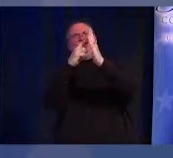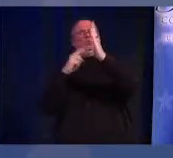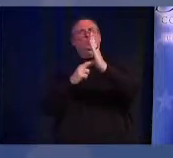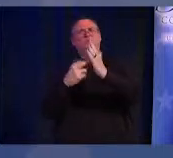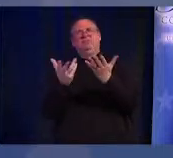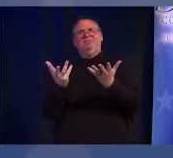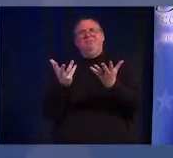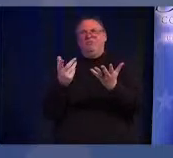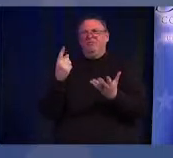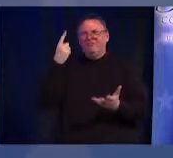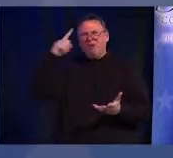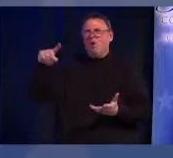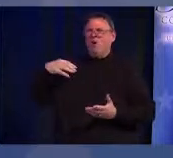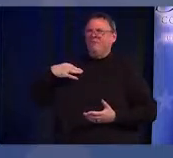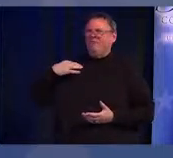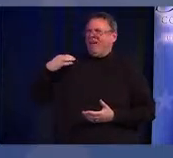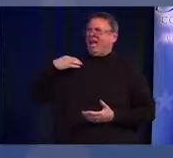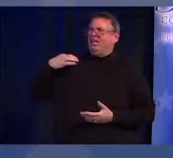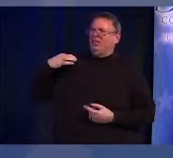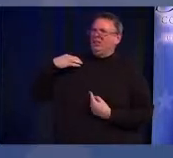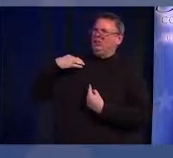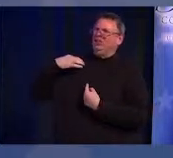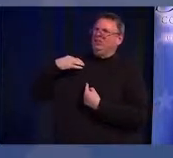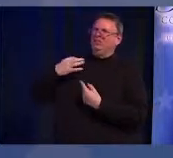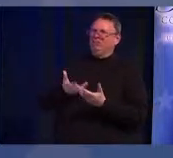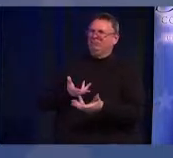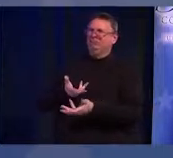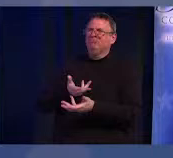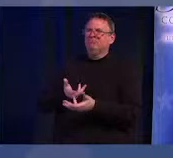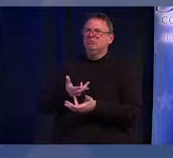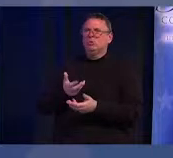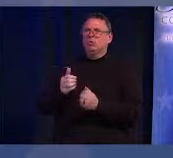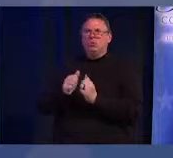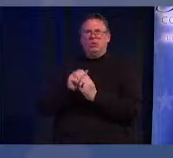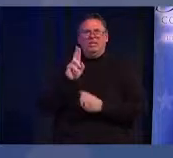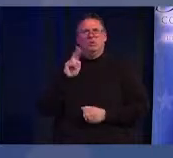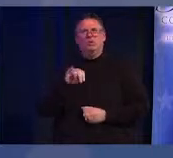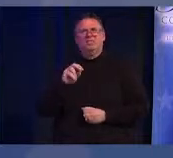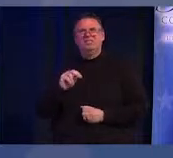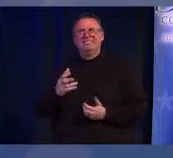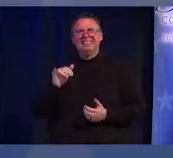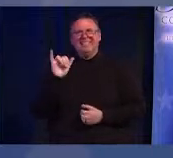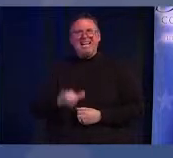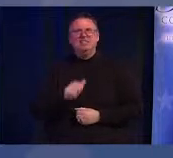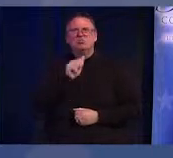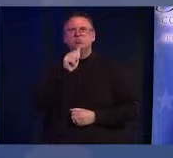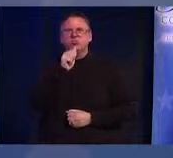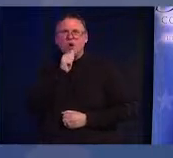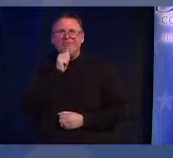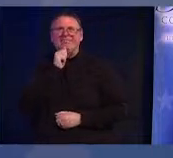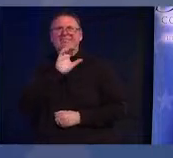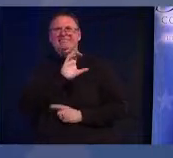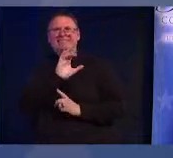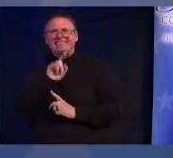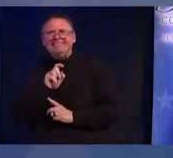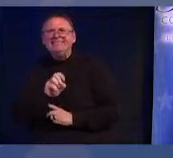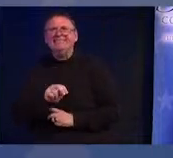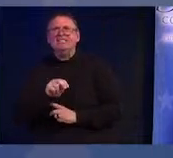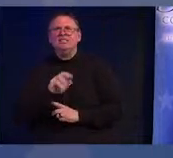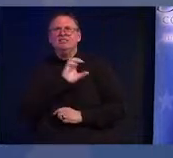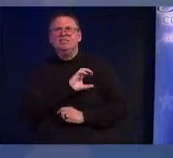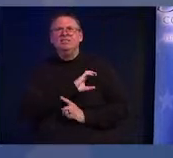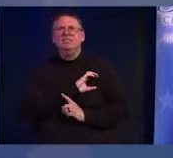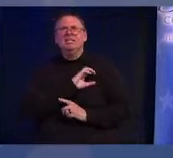for voluntary transactions between private citizens, whether that be an employer and